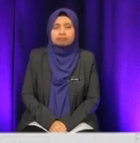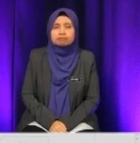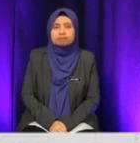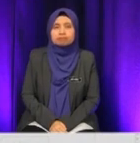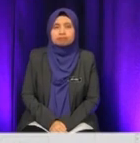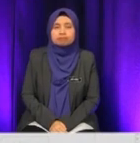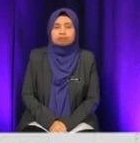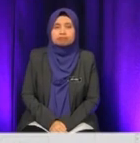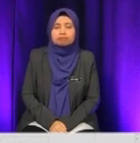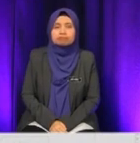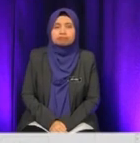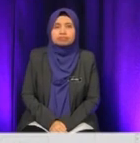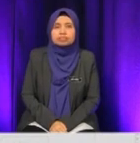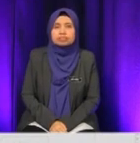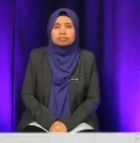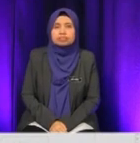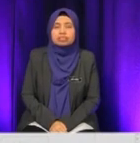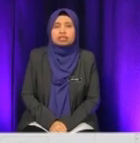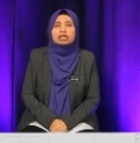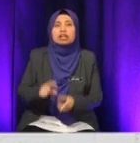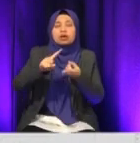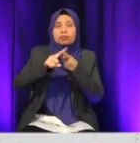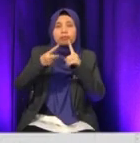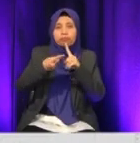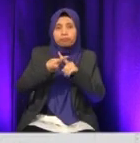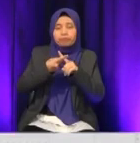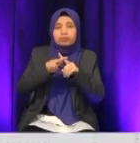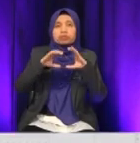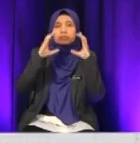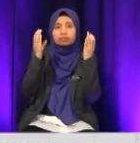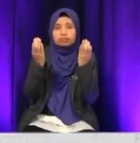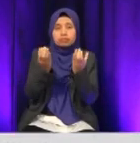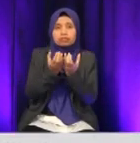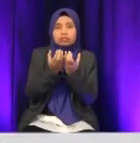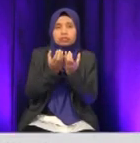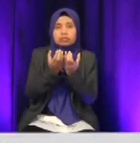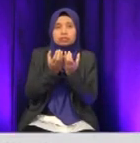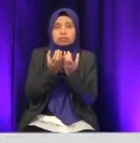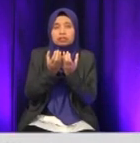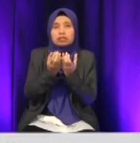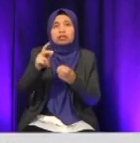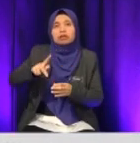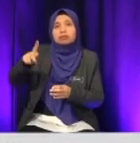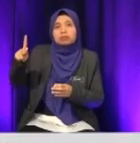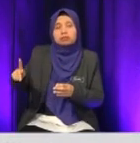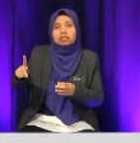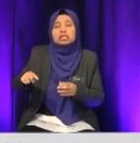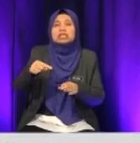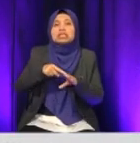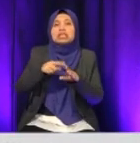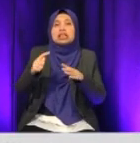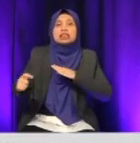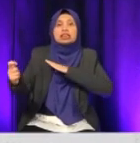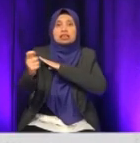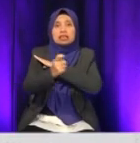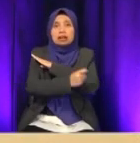On the most recent group event, members ran to a community garden. Local people had created the garden and had